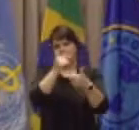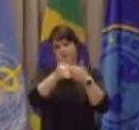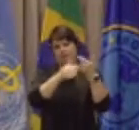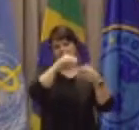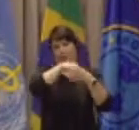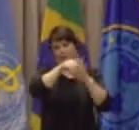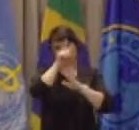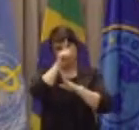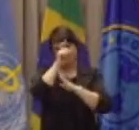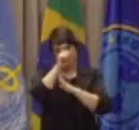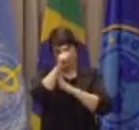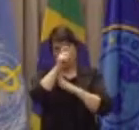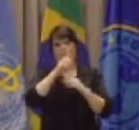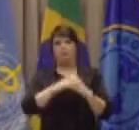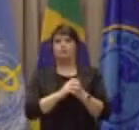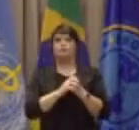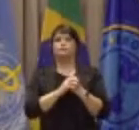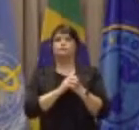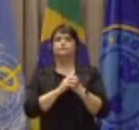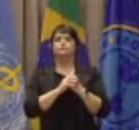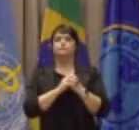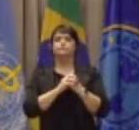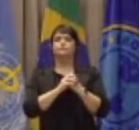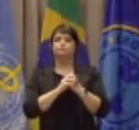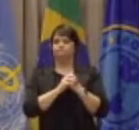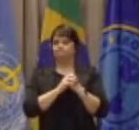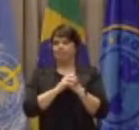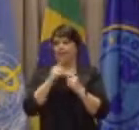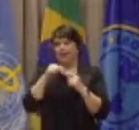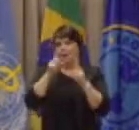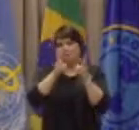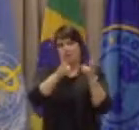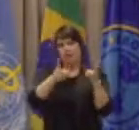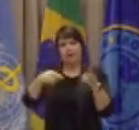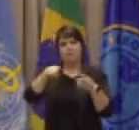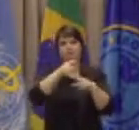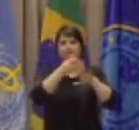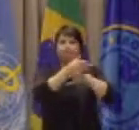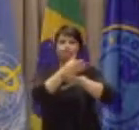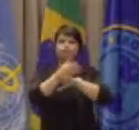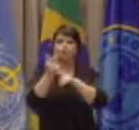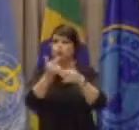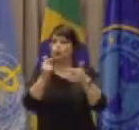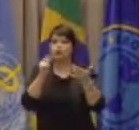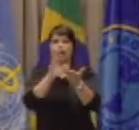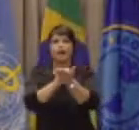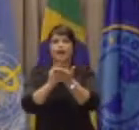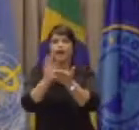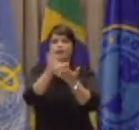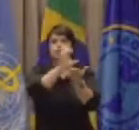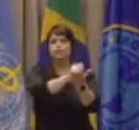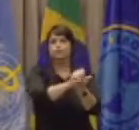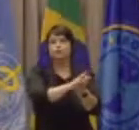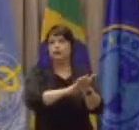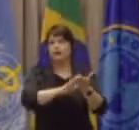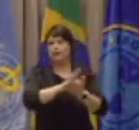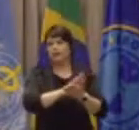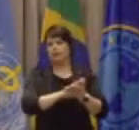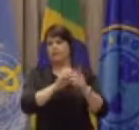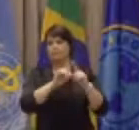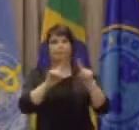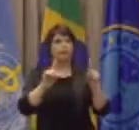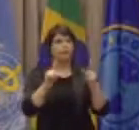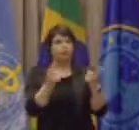how the teams worked in the hospitals, and they saw that there weren't